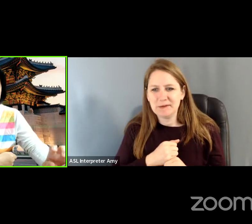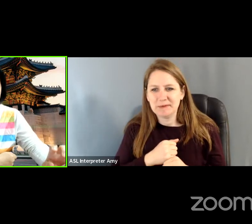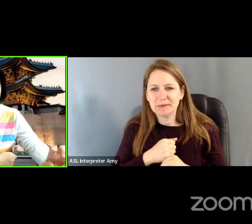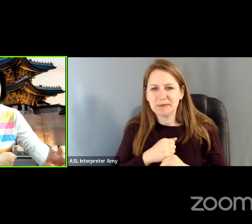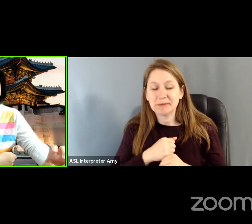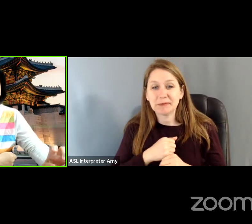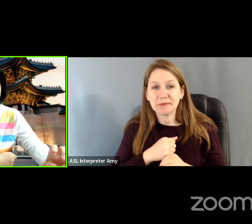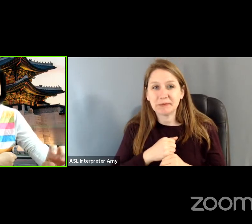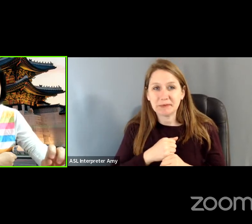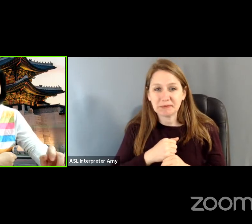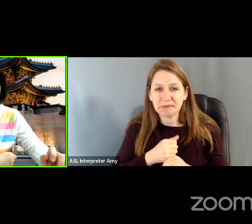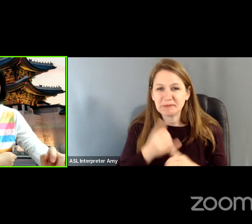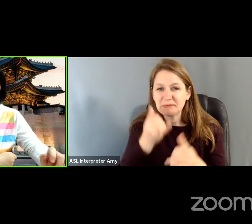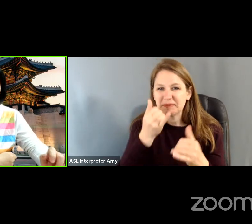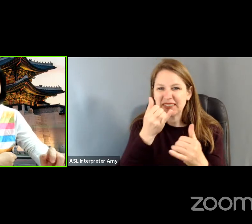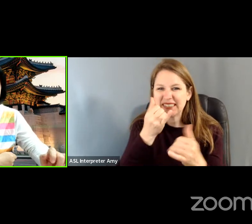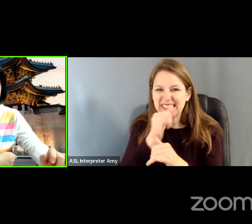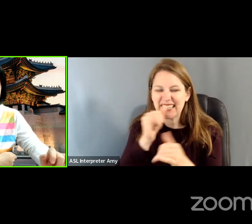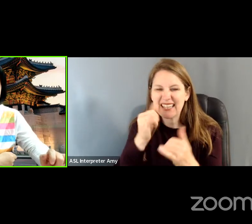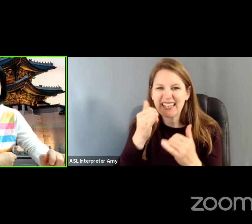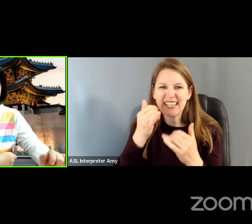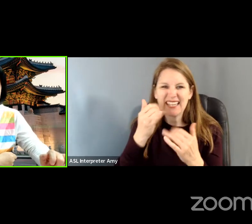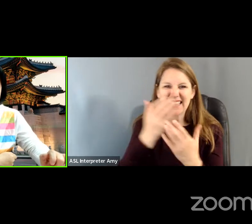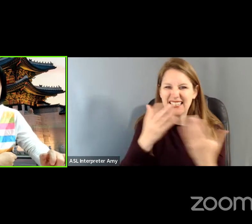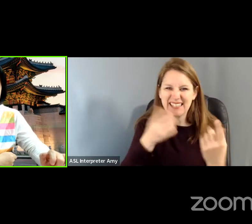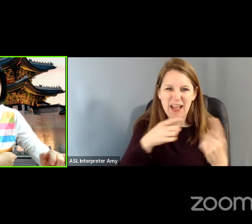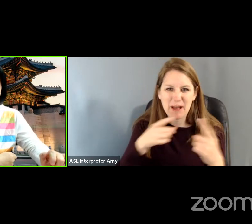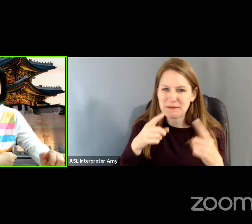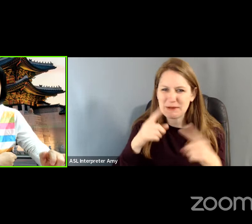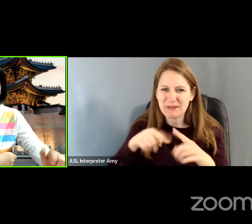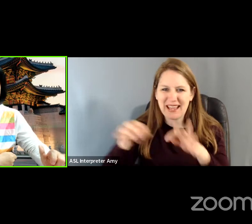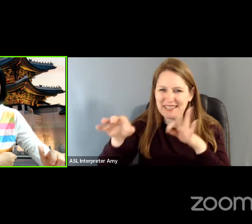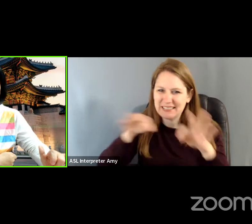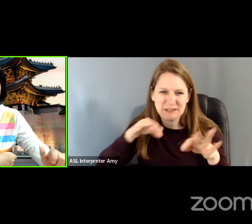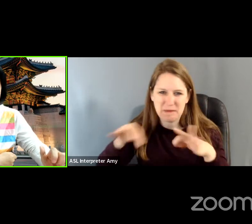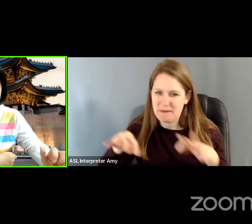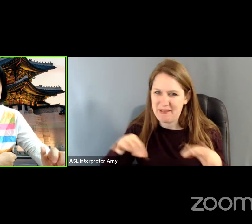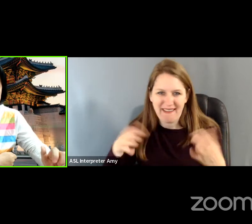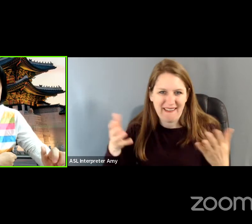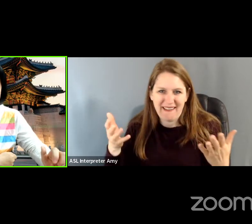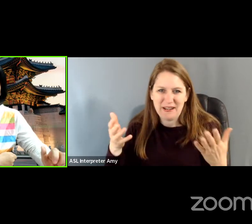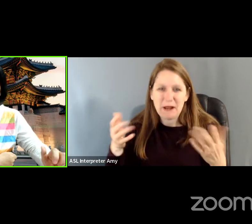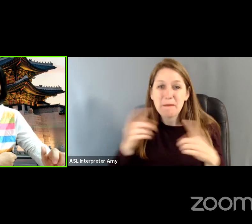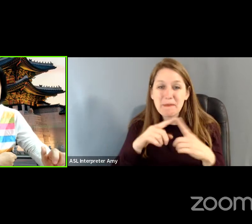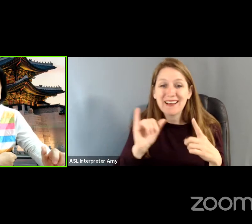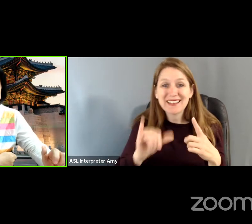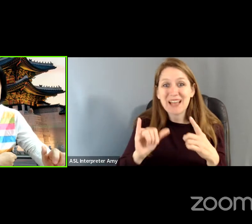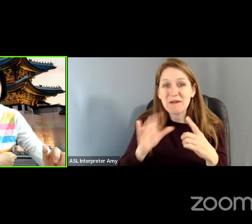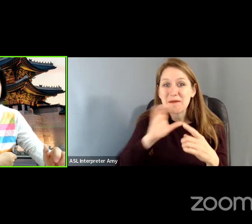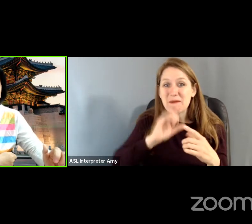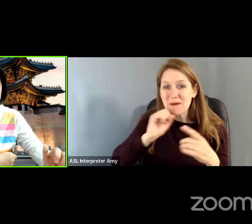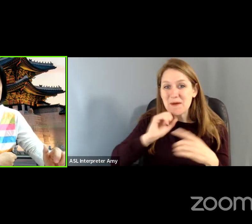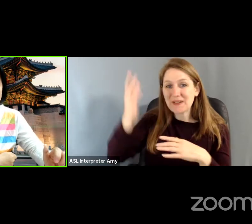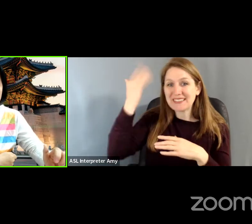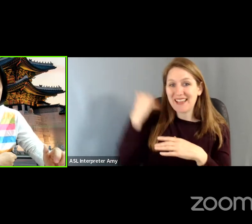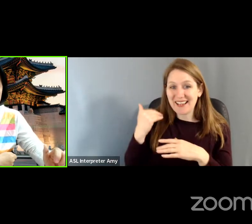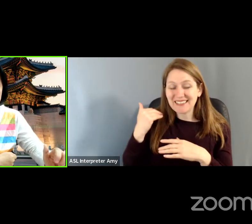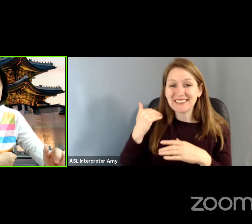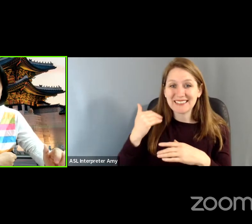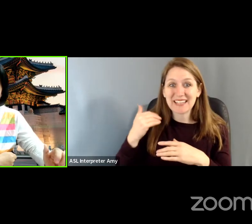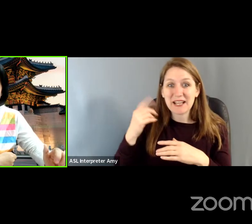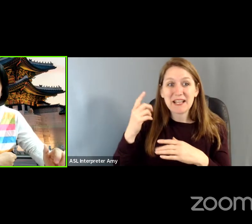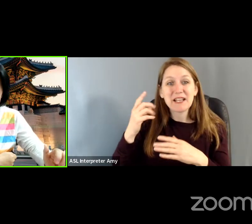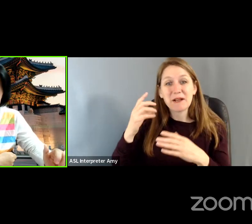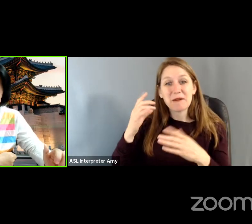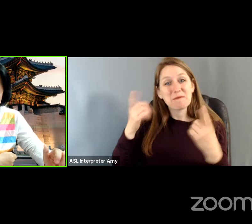Logical explanation is impossible, but things were like that in the old days when